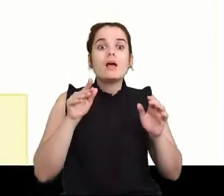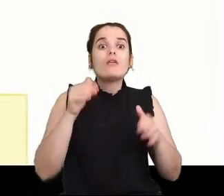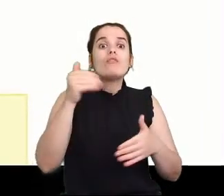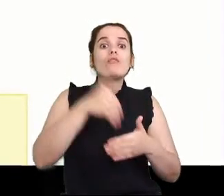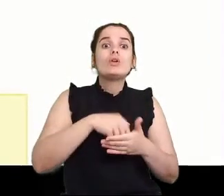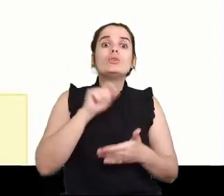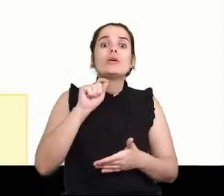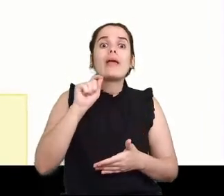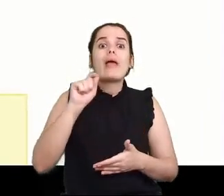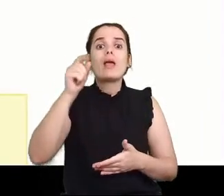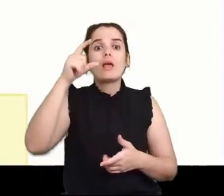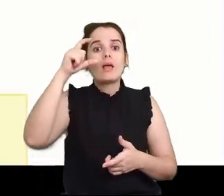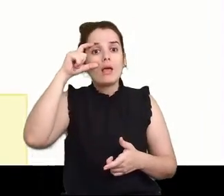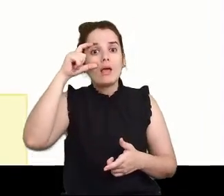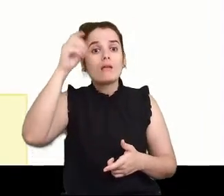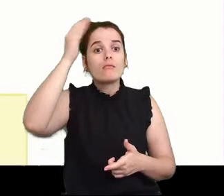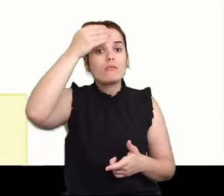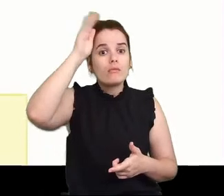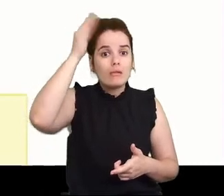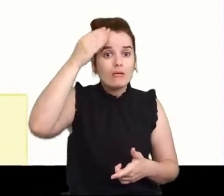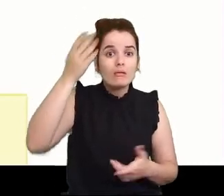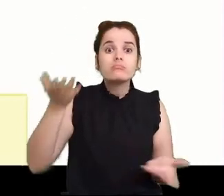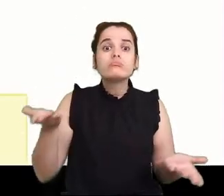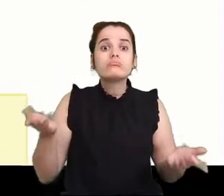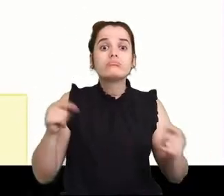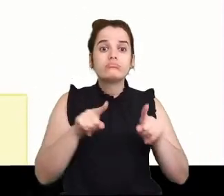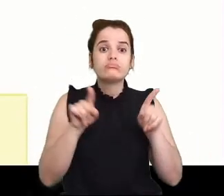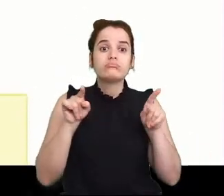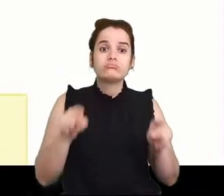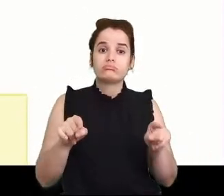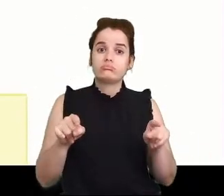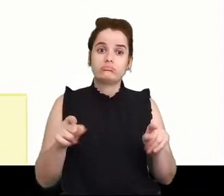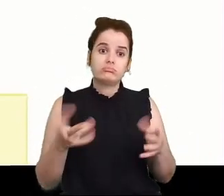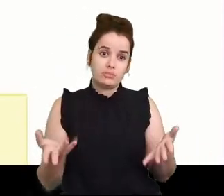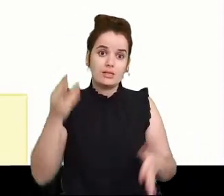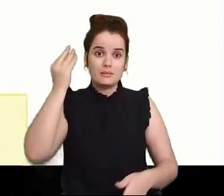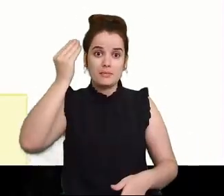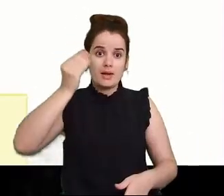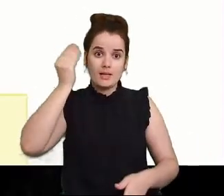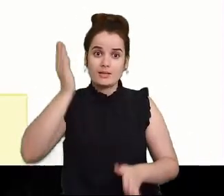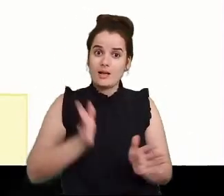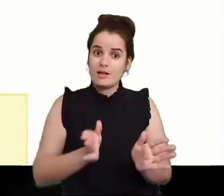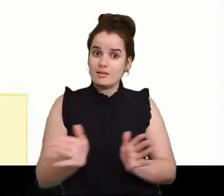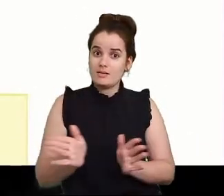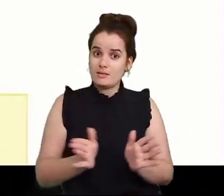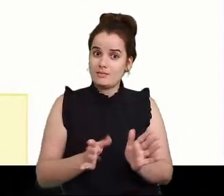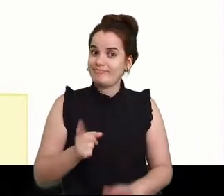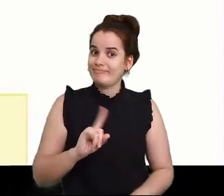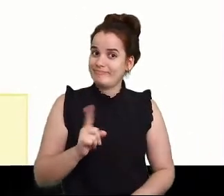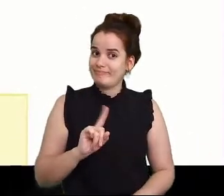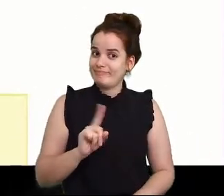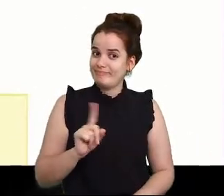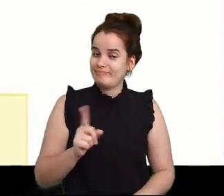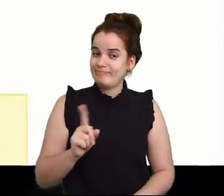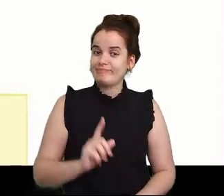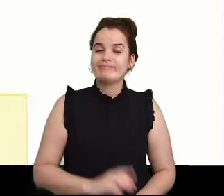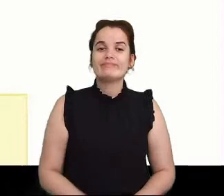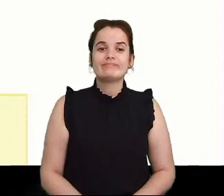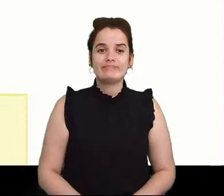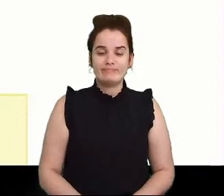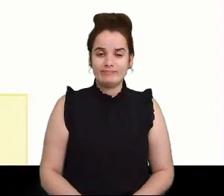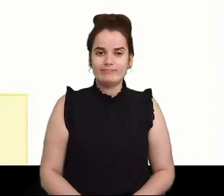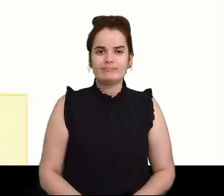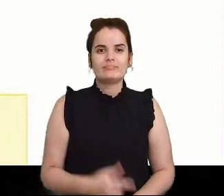great accessible experience. And I can, you know, of course, go on and on like